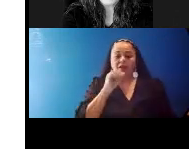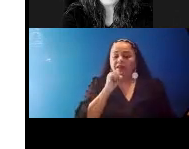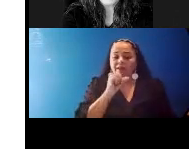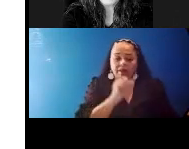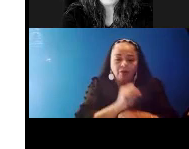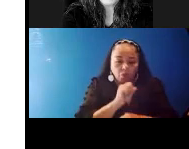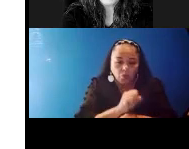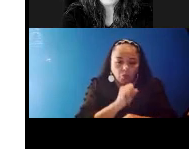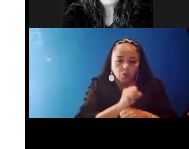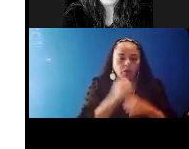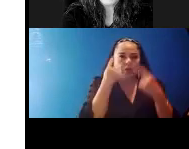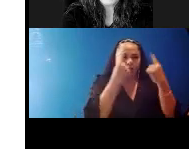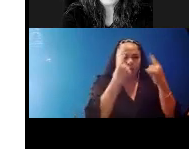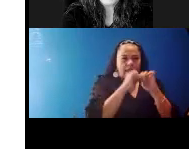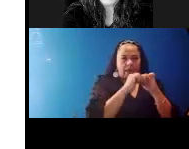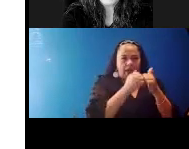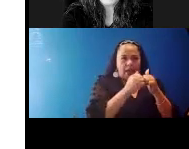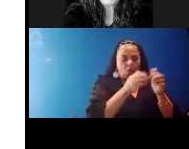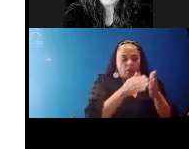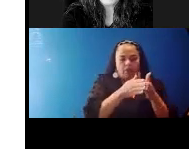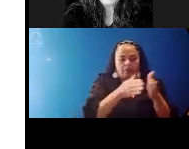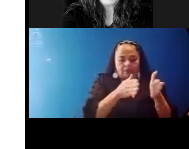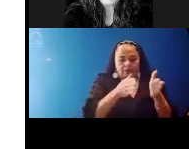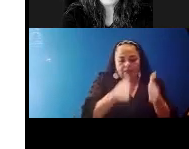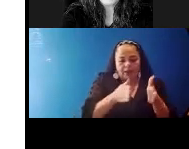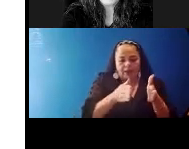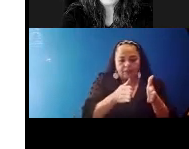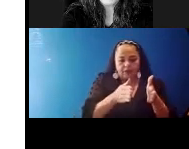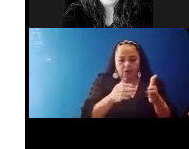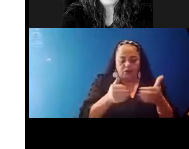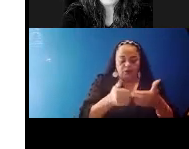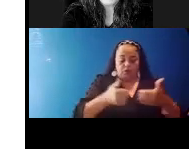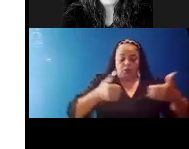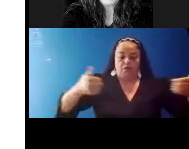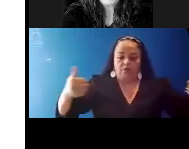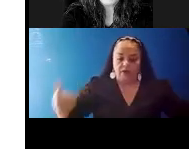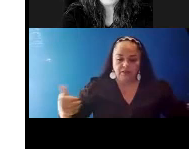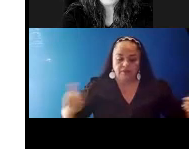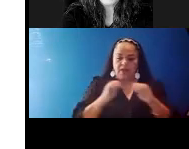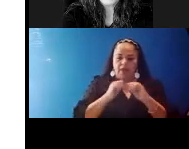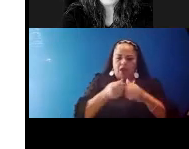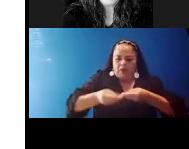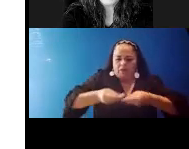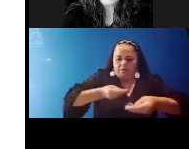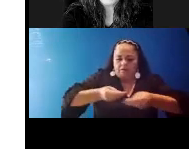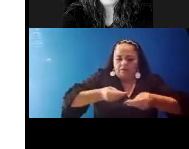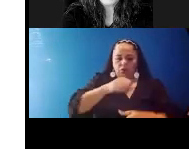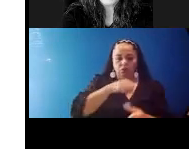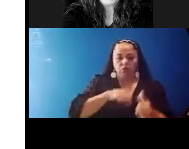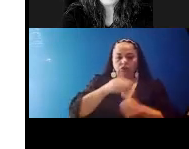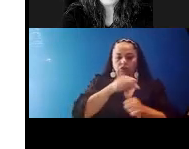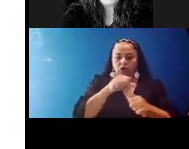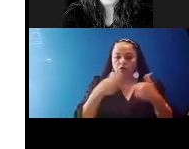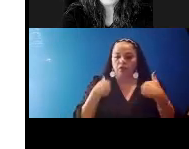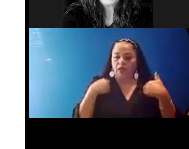how these gaps are so pervasive and the way that they all kind of bleed into each other to paint a very